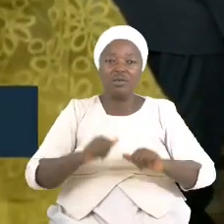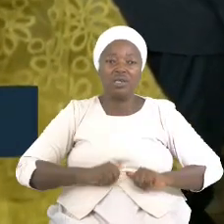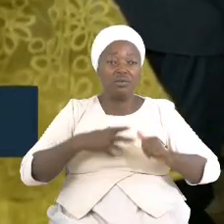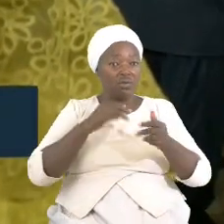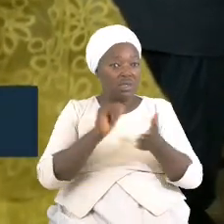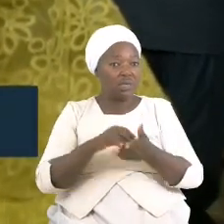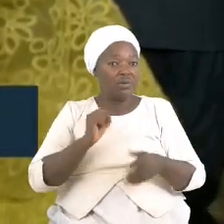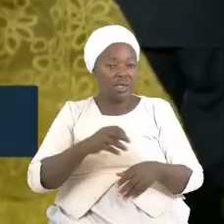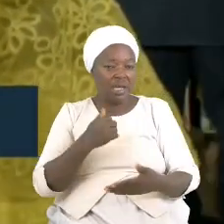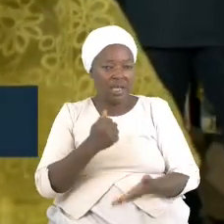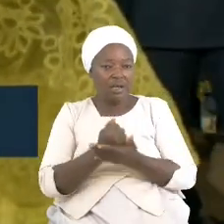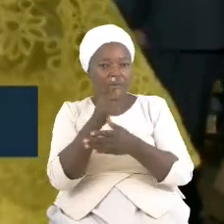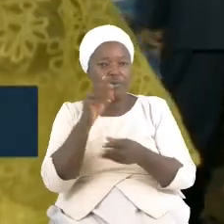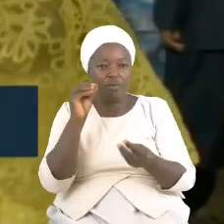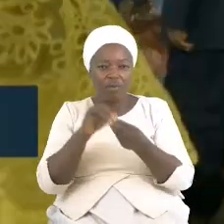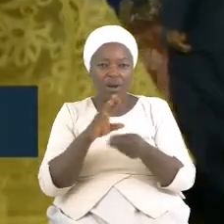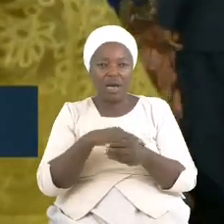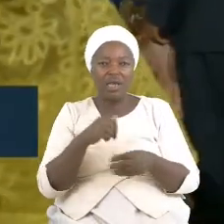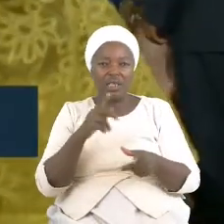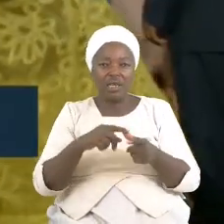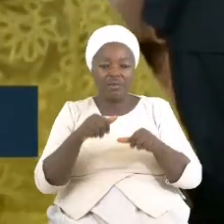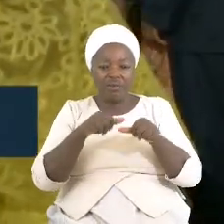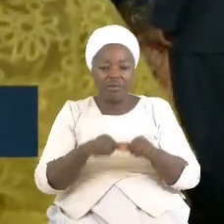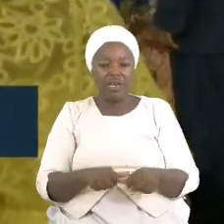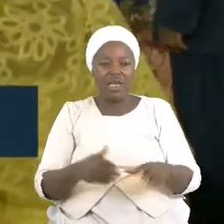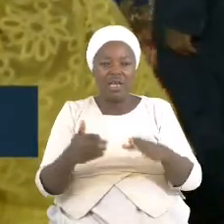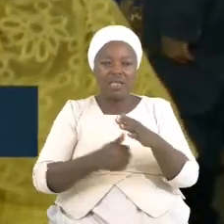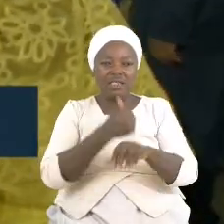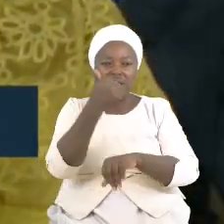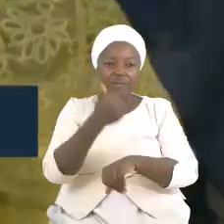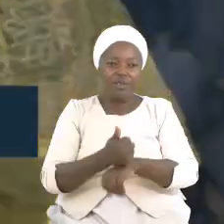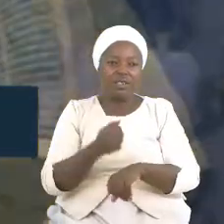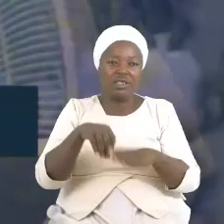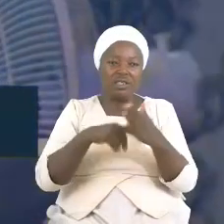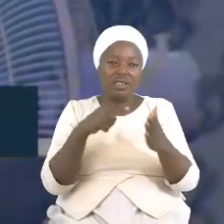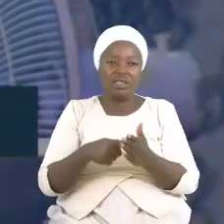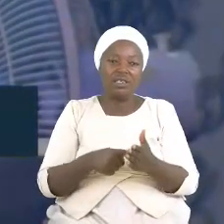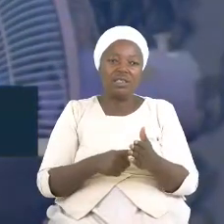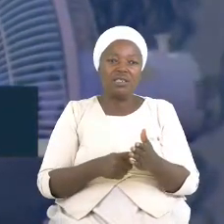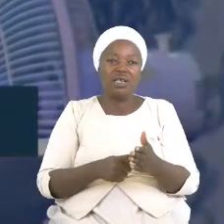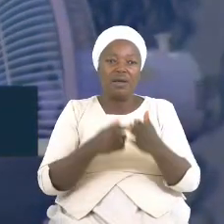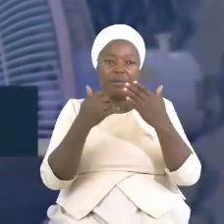remain established in this present dominion that God has conferred on you.